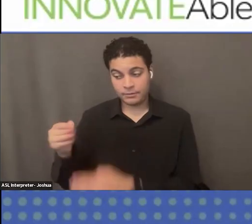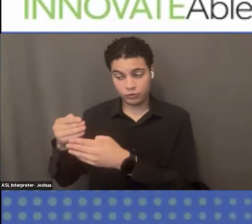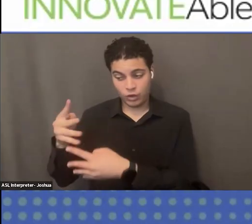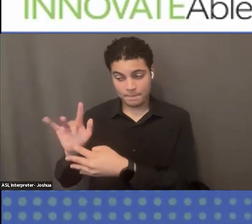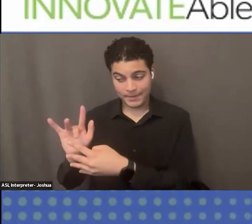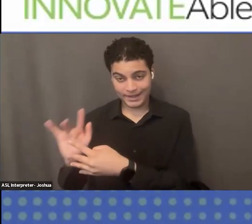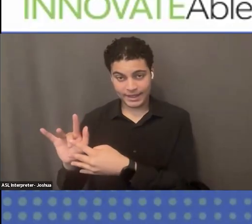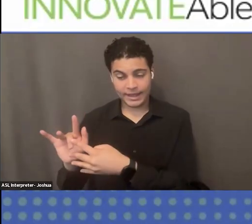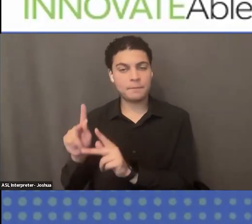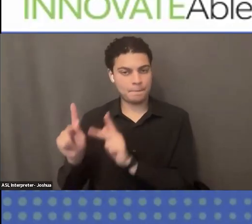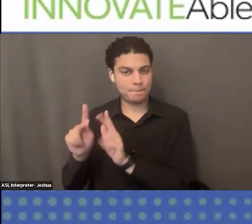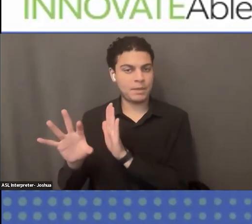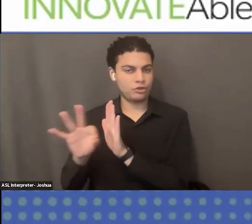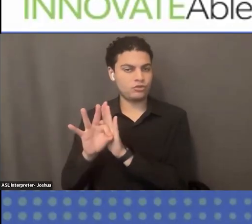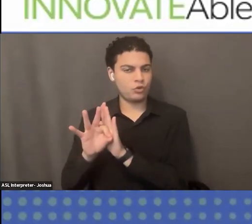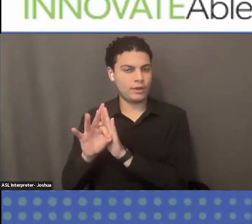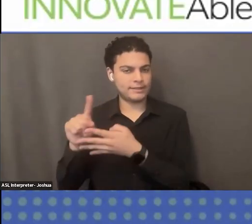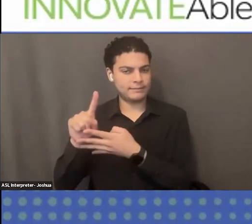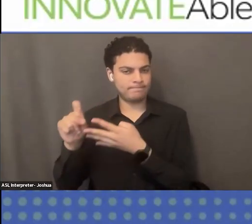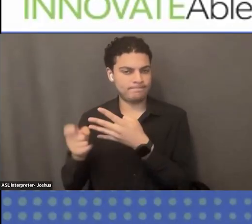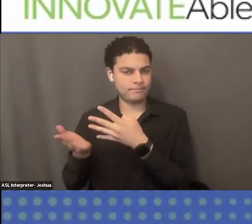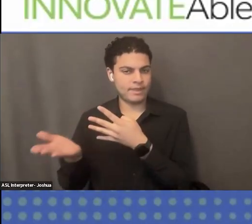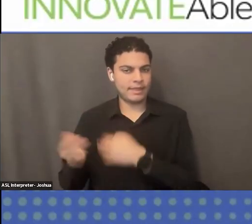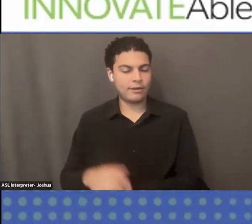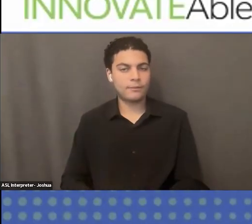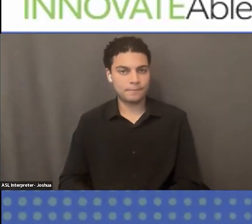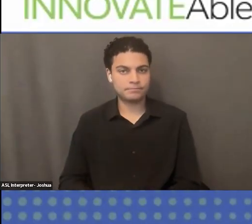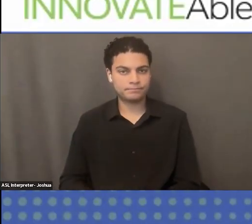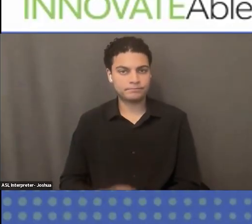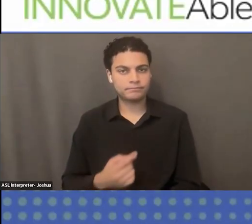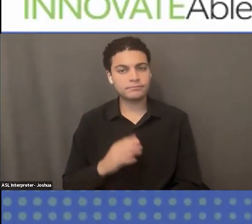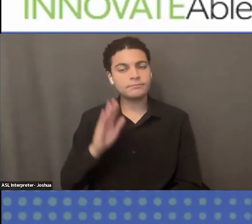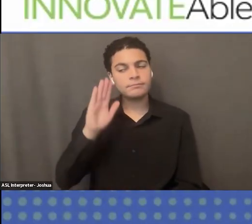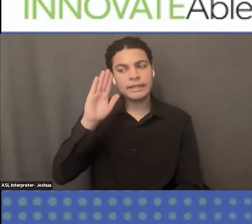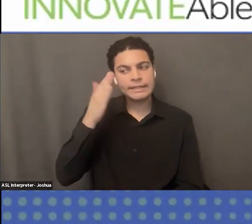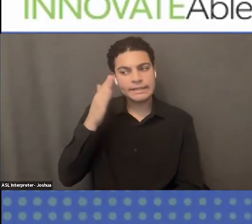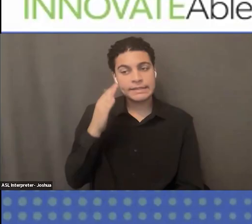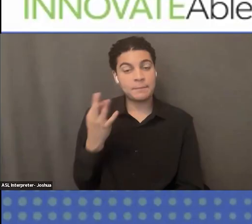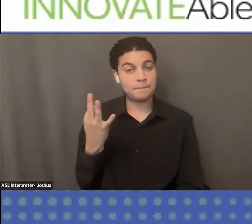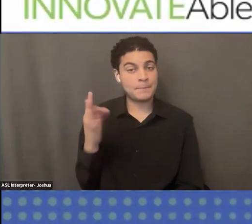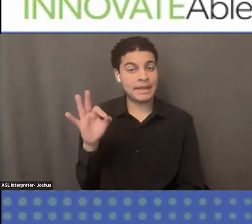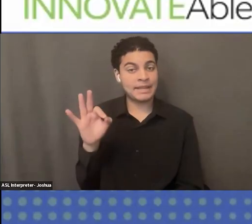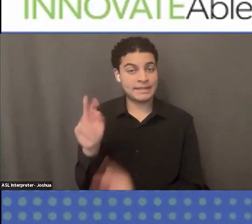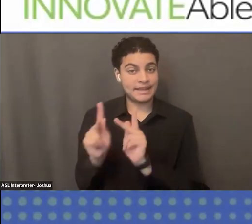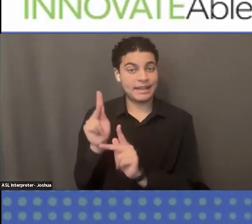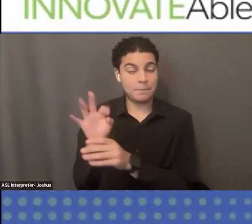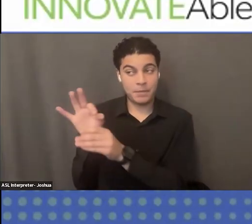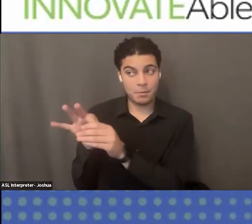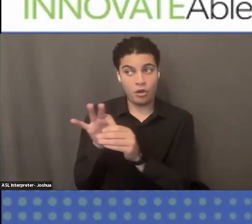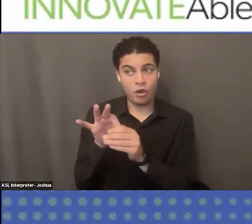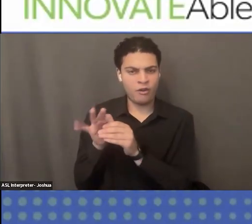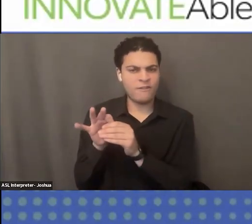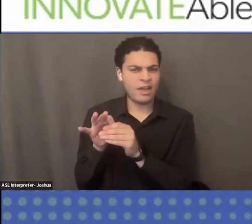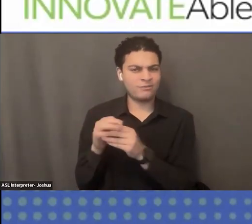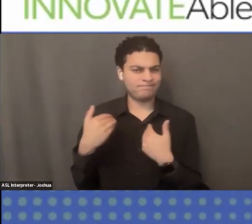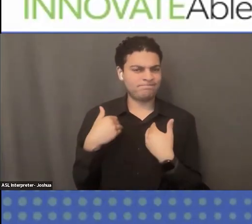to go ahead and vote in that. I see we've had somewhere 19 people vote so far, and we have more than that on the call. So we're going to give